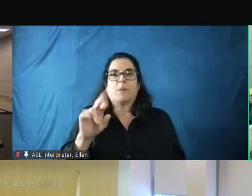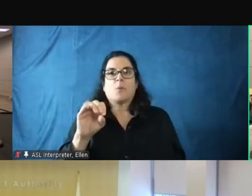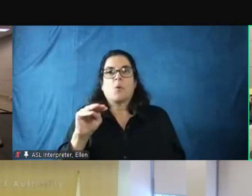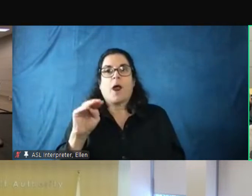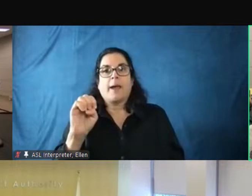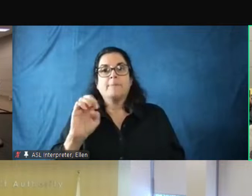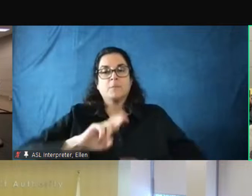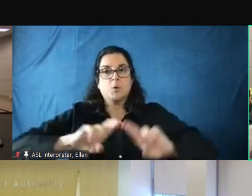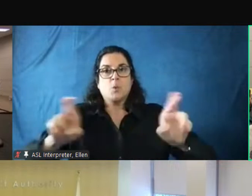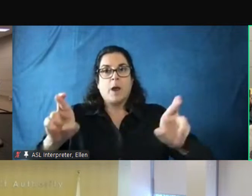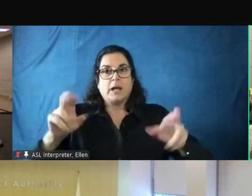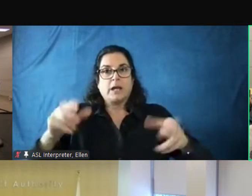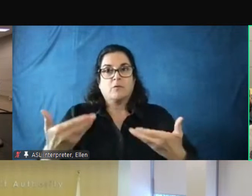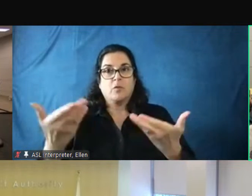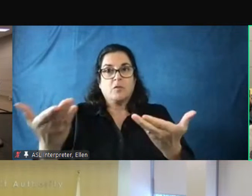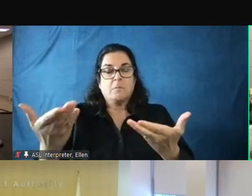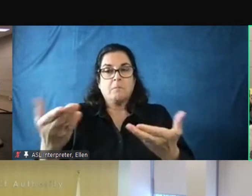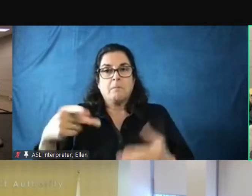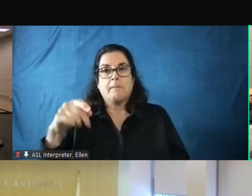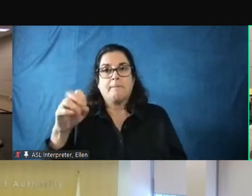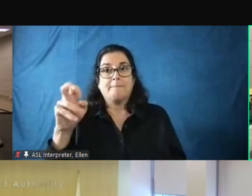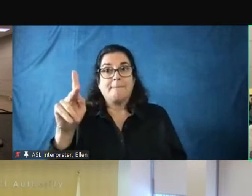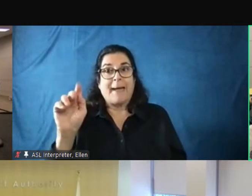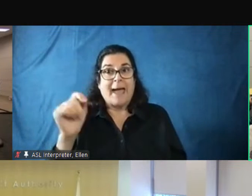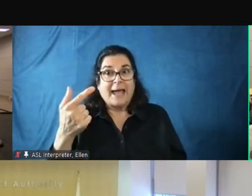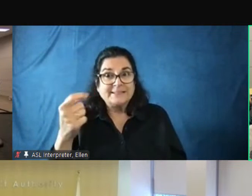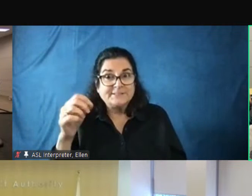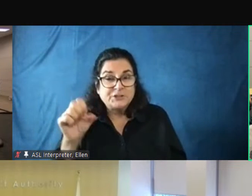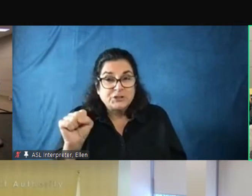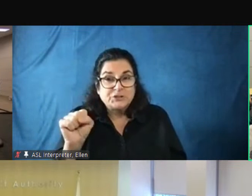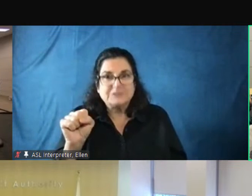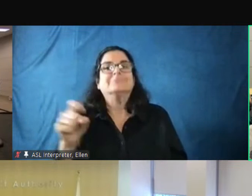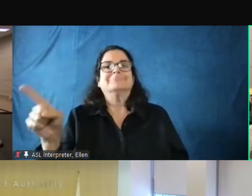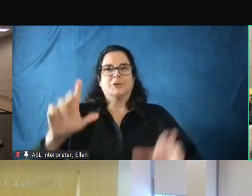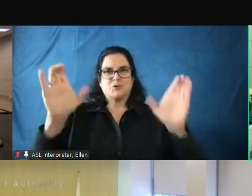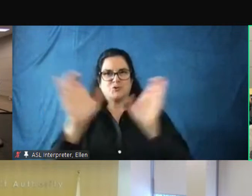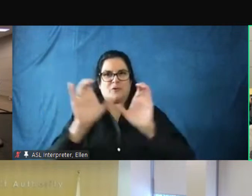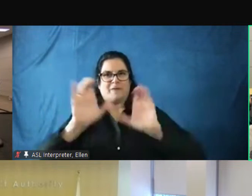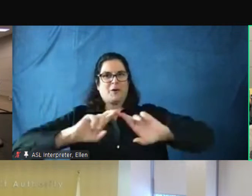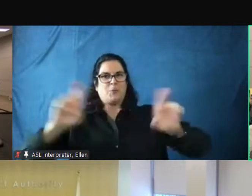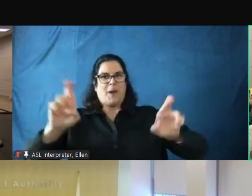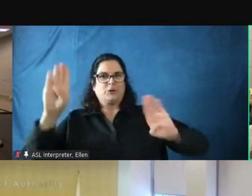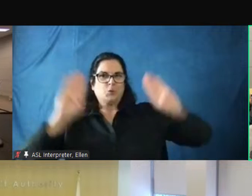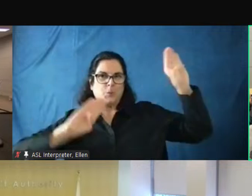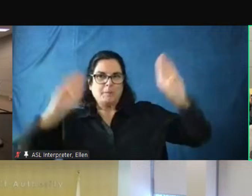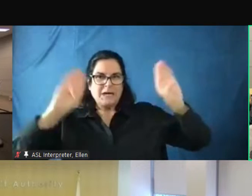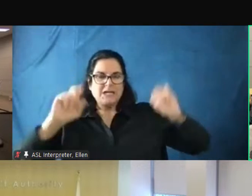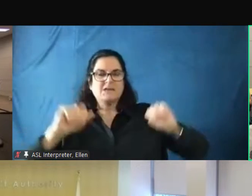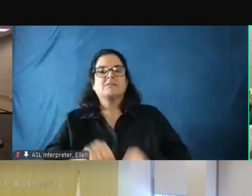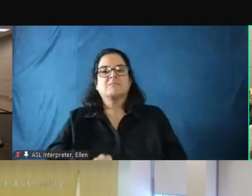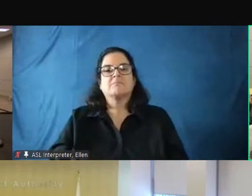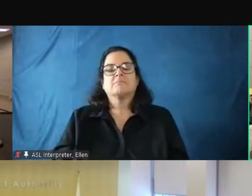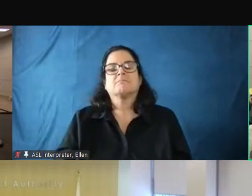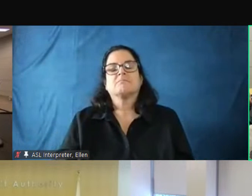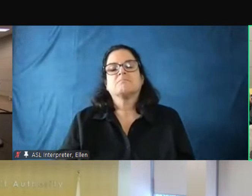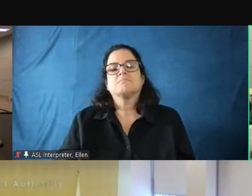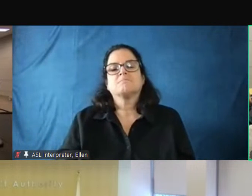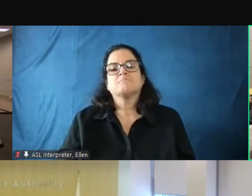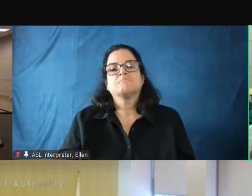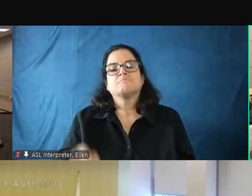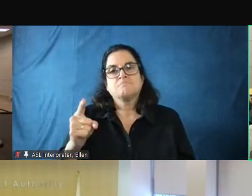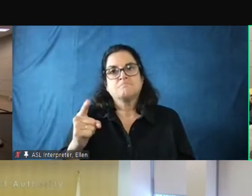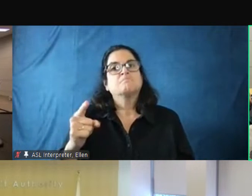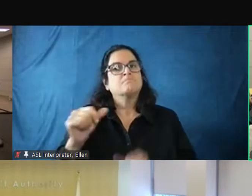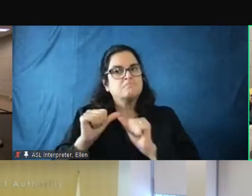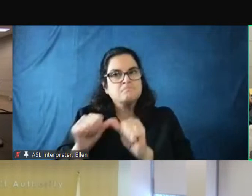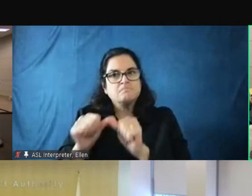their certification, they can compete for those packages. So we continue to do that now, even with all the work that we have going on, and looking